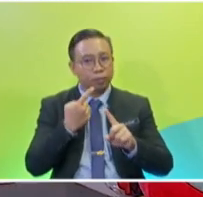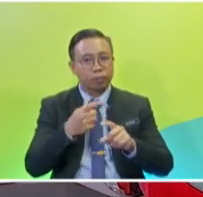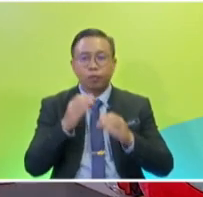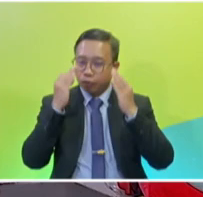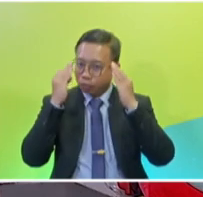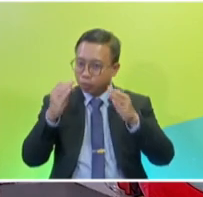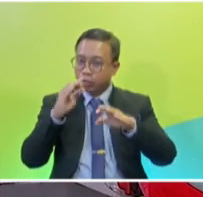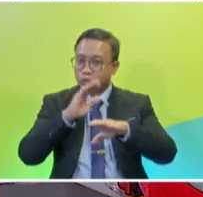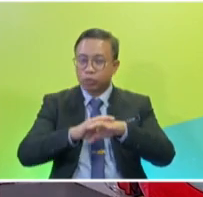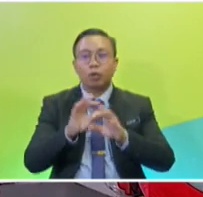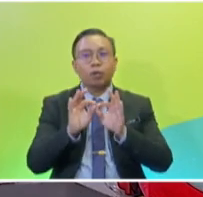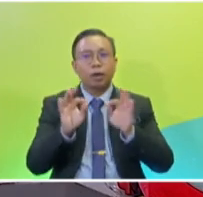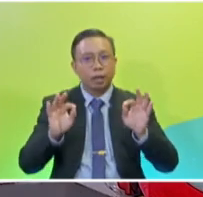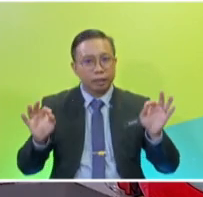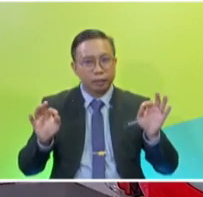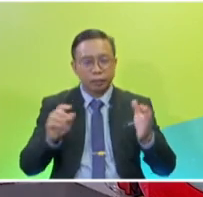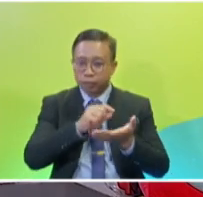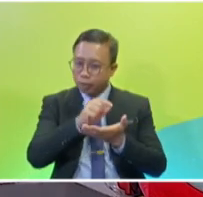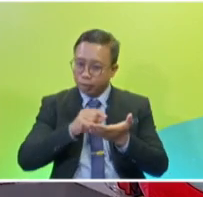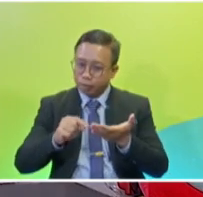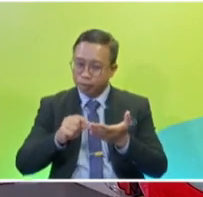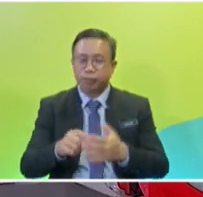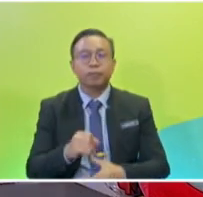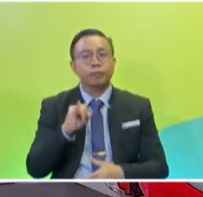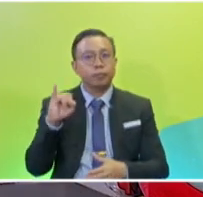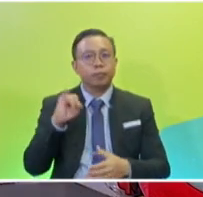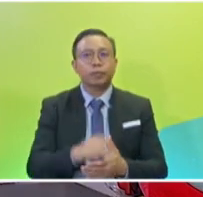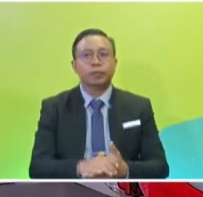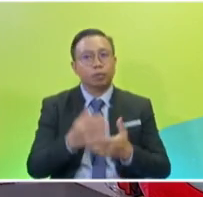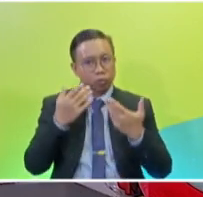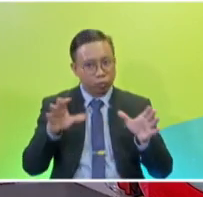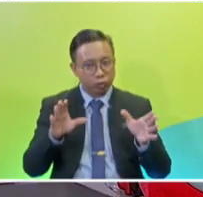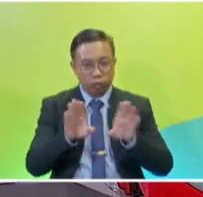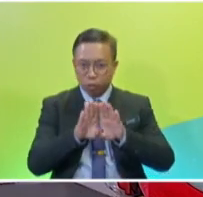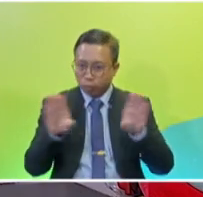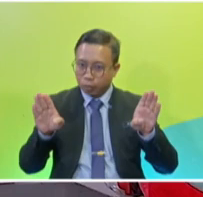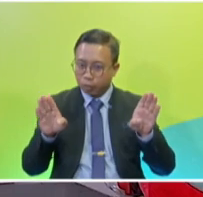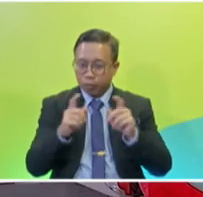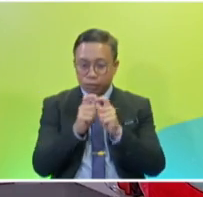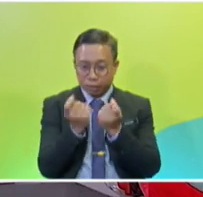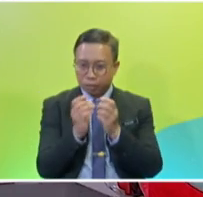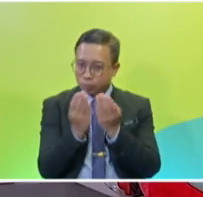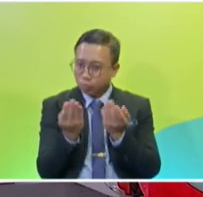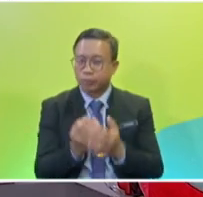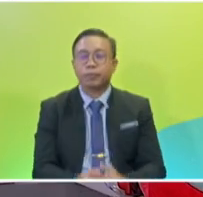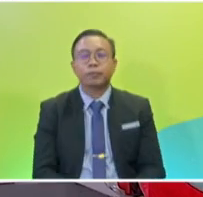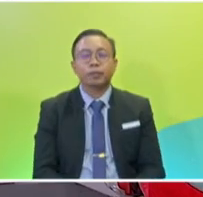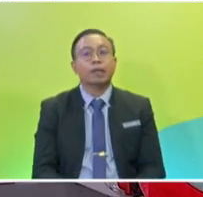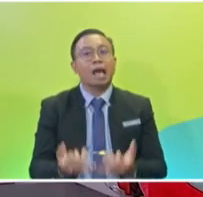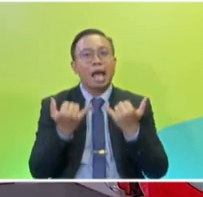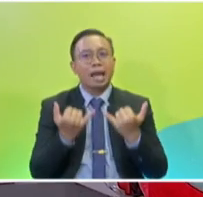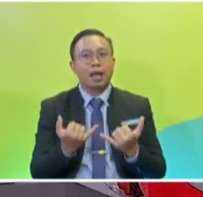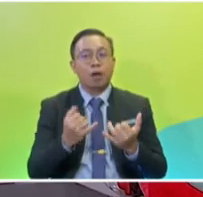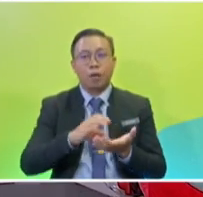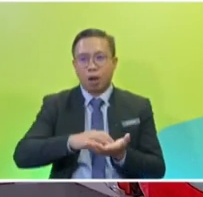on writing. All right. Mm-hmm. So I hope everyone out there, you have already started opening your textbook, huh? Okay. Now, our